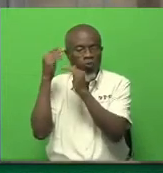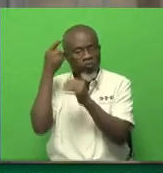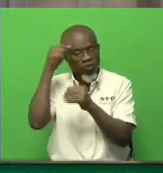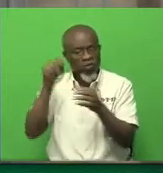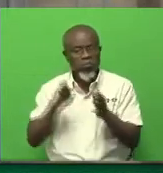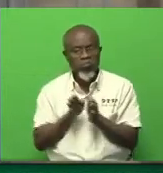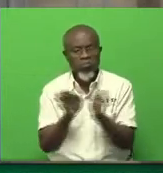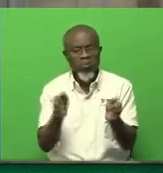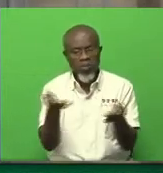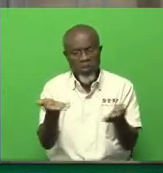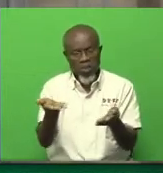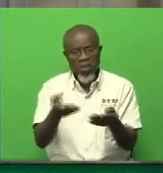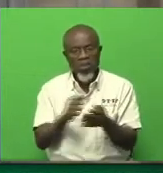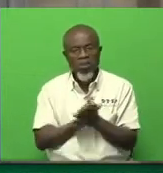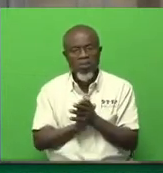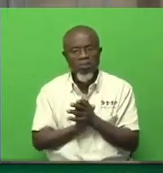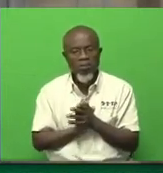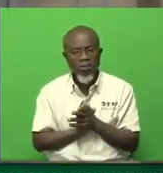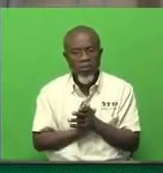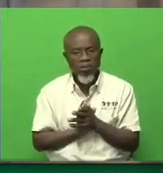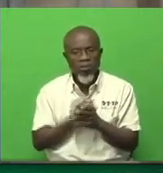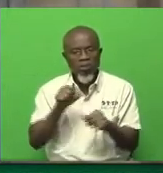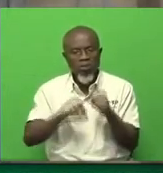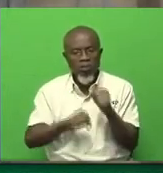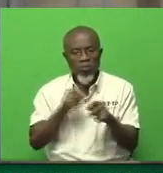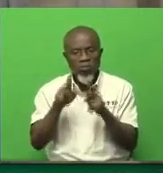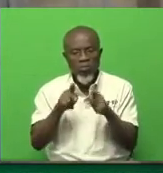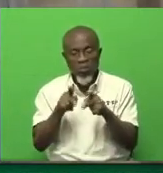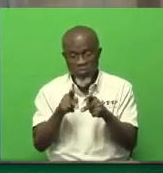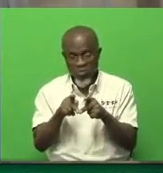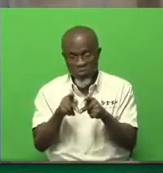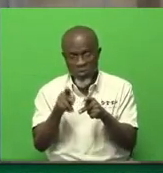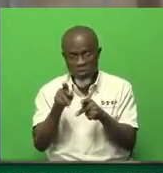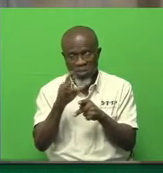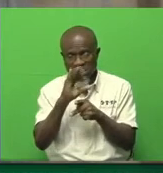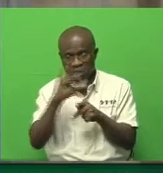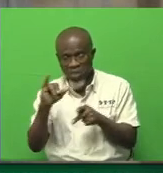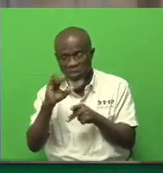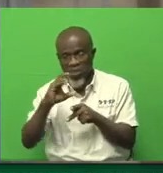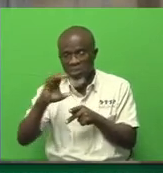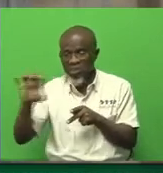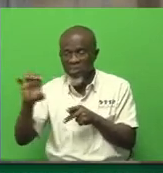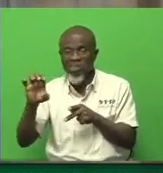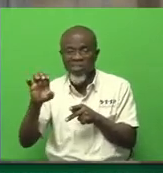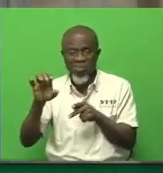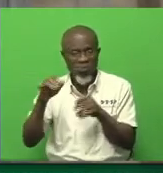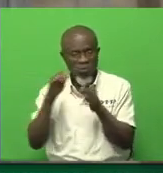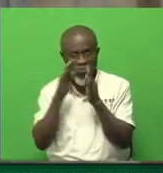so the people of colonies pray for the best but expect it was